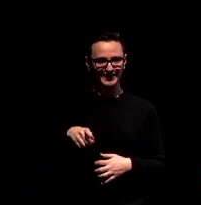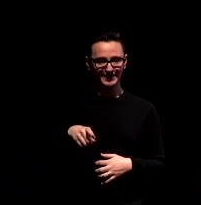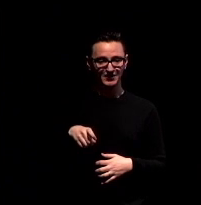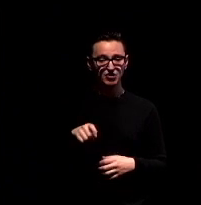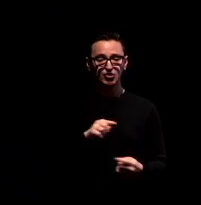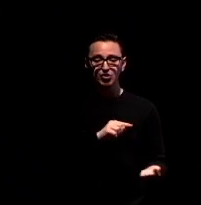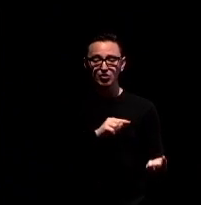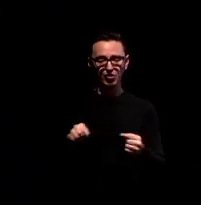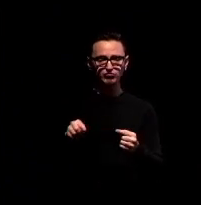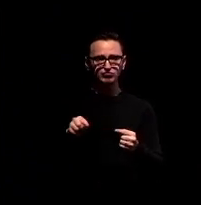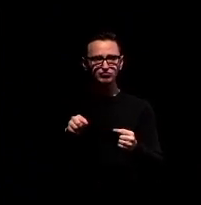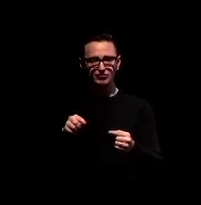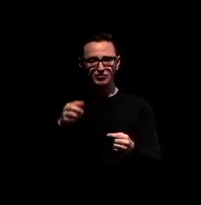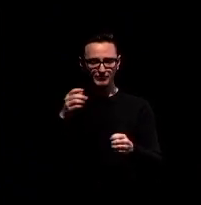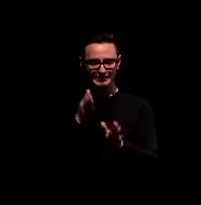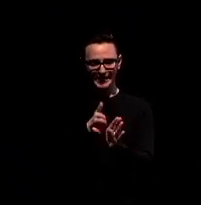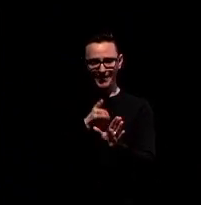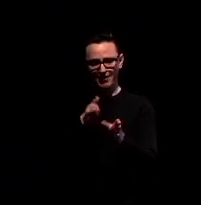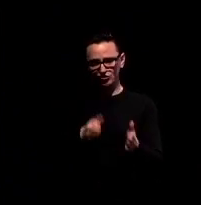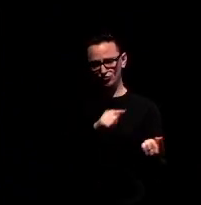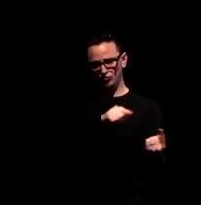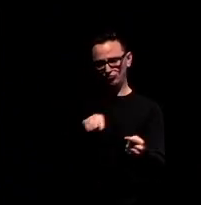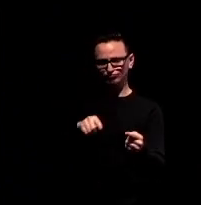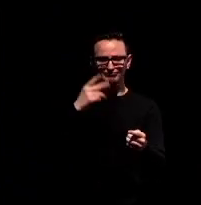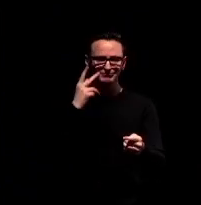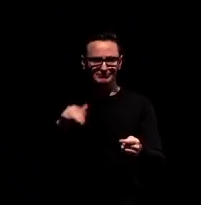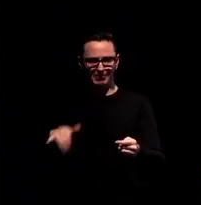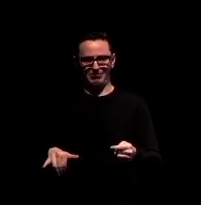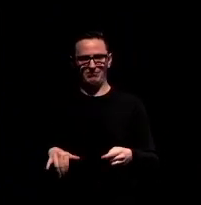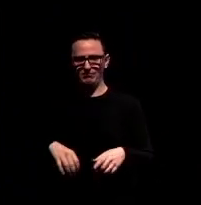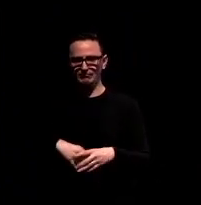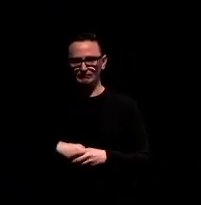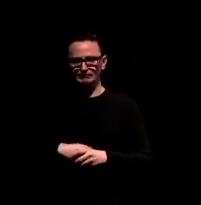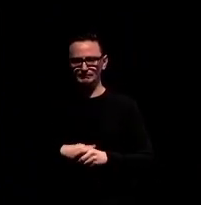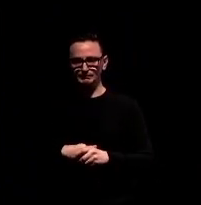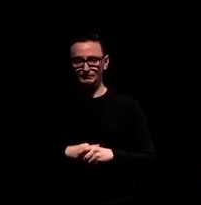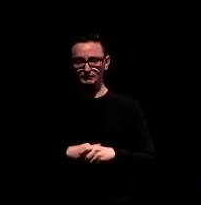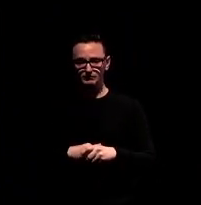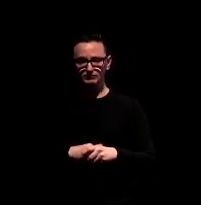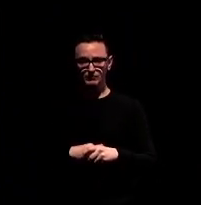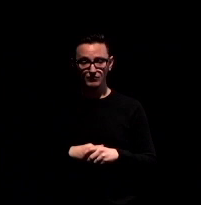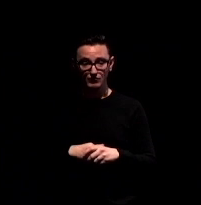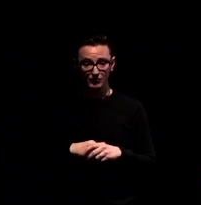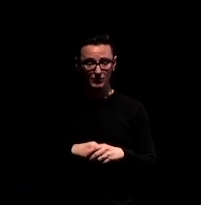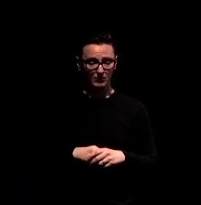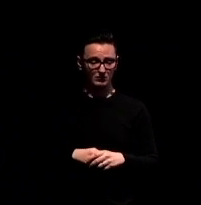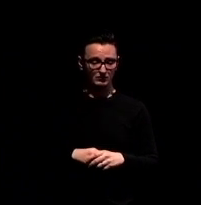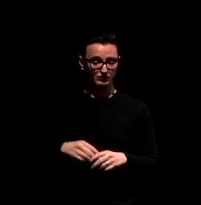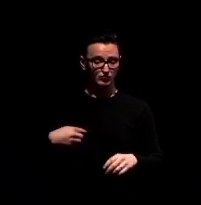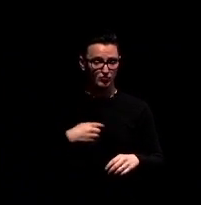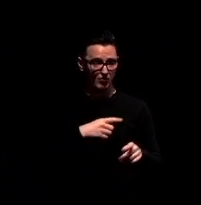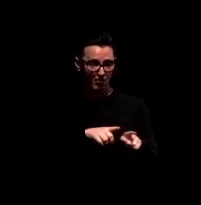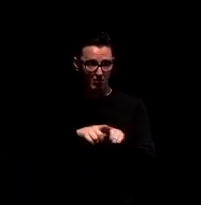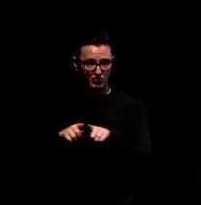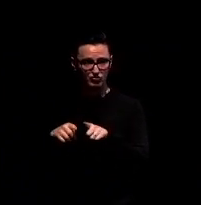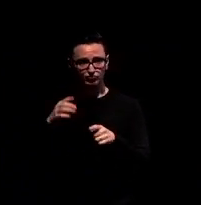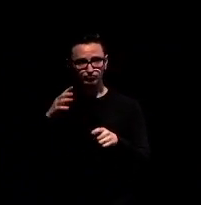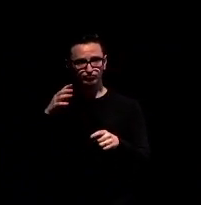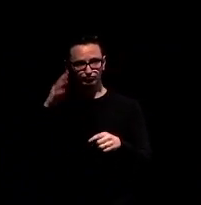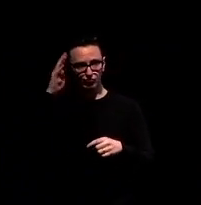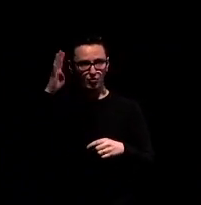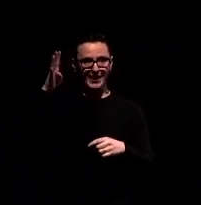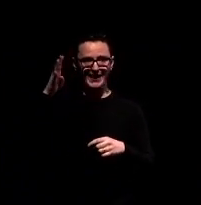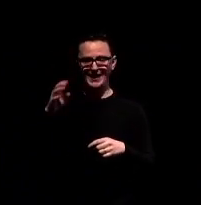own milieu. And we've actually seen that's addressed a lot of the disparities, particularly in our cities. We also created a